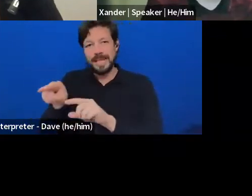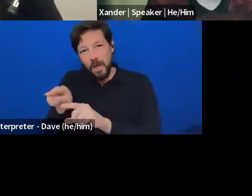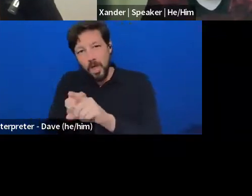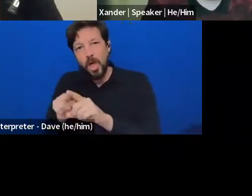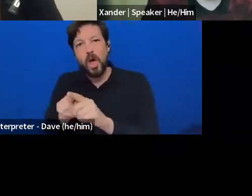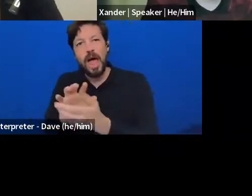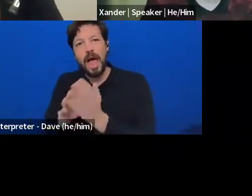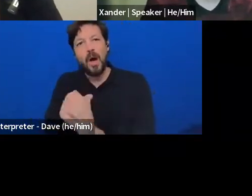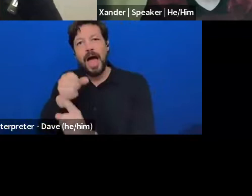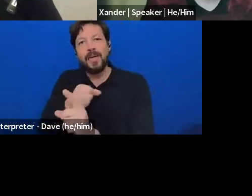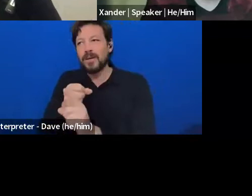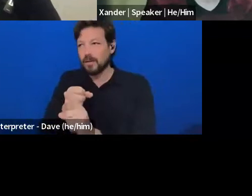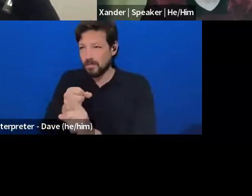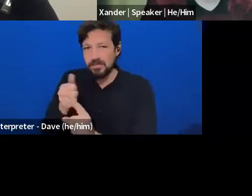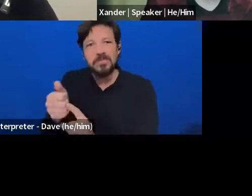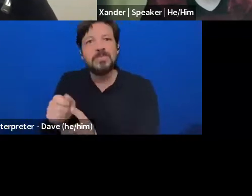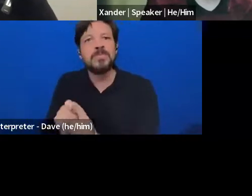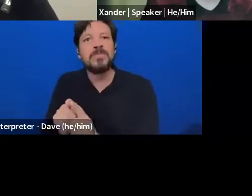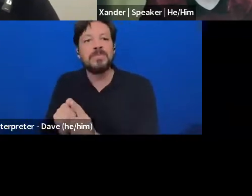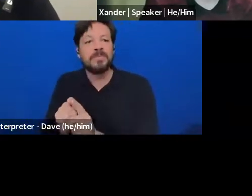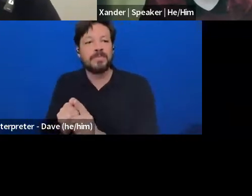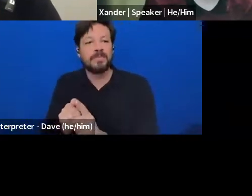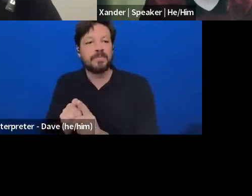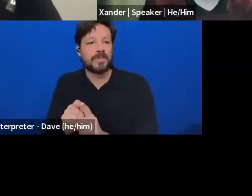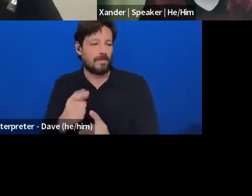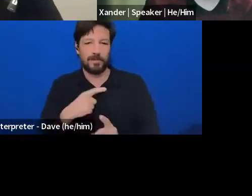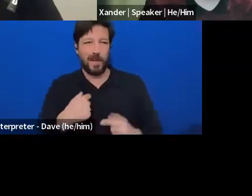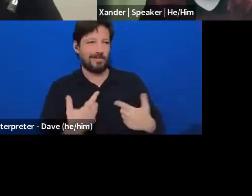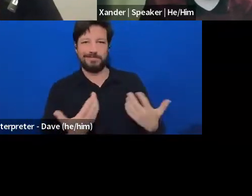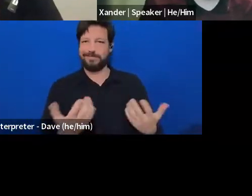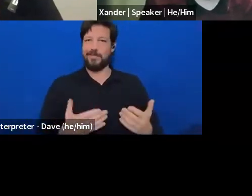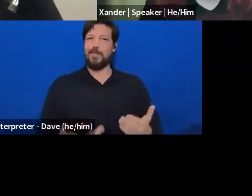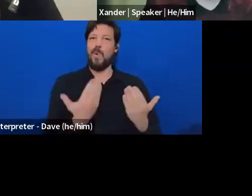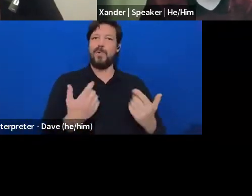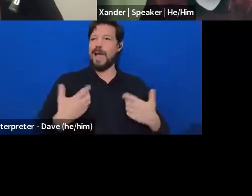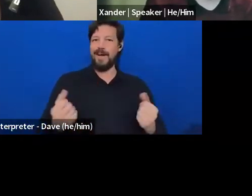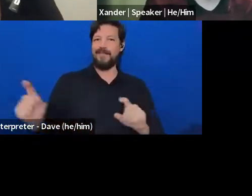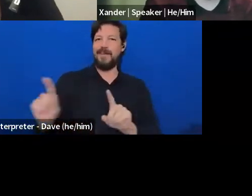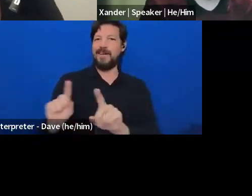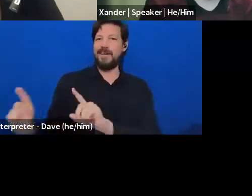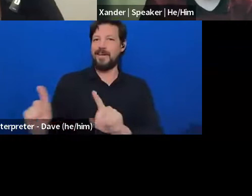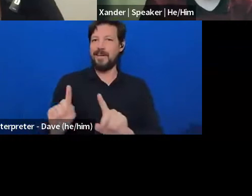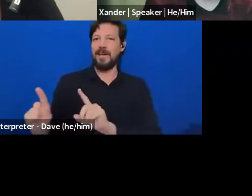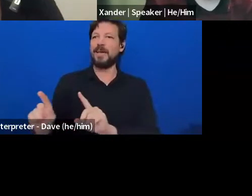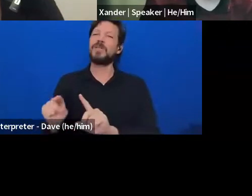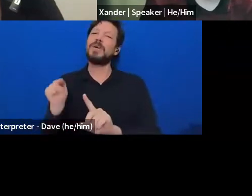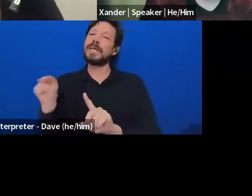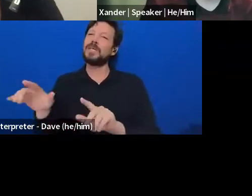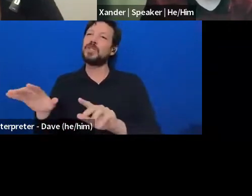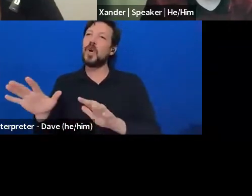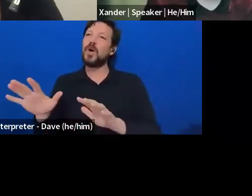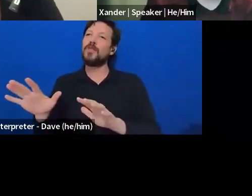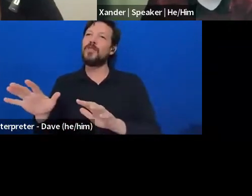skills by me existing, I guess, and just he was placed in the role of